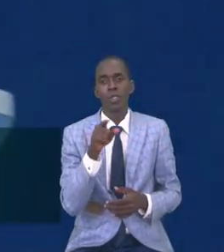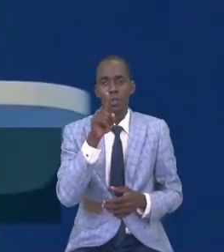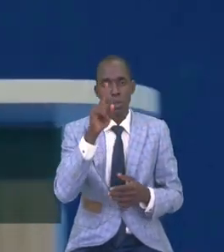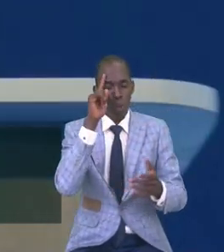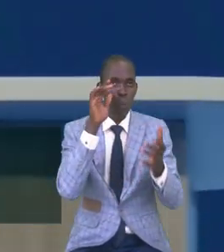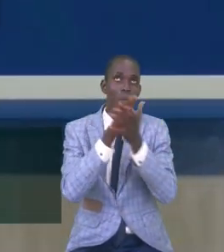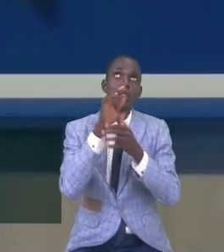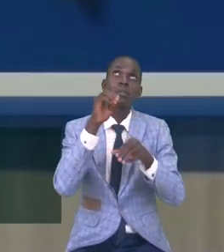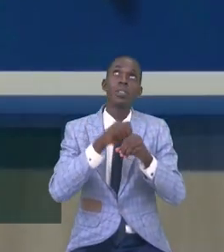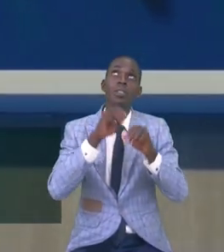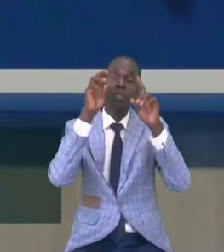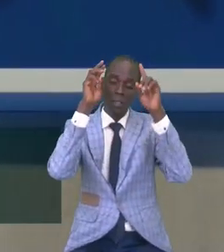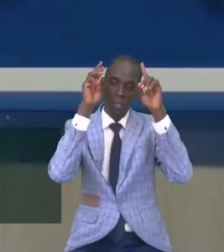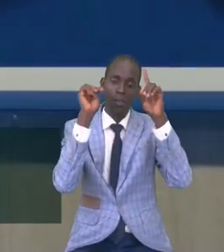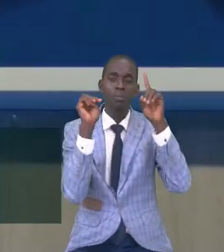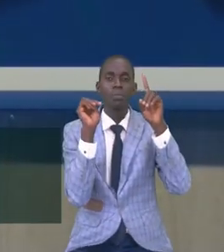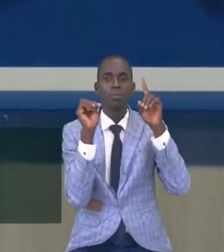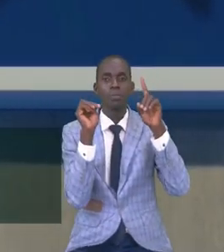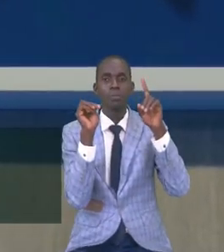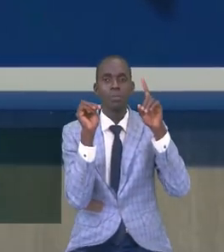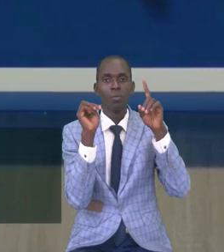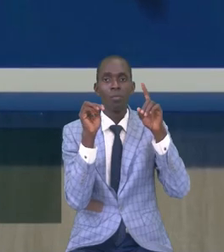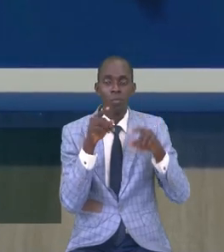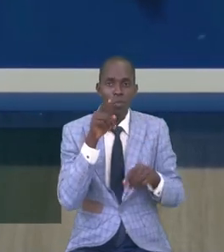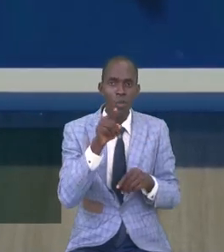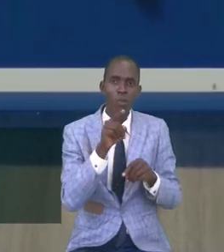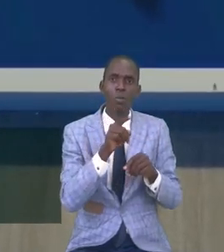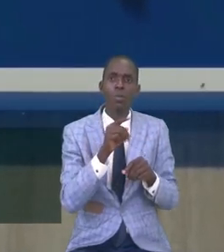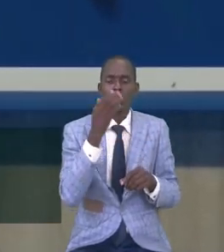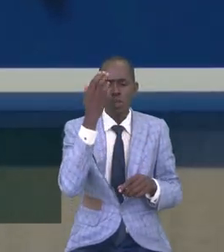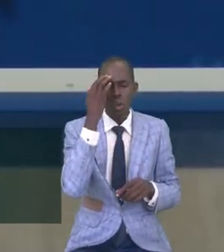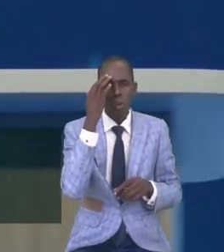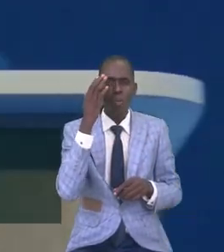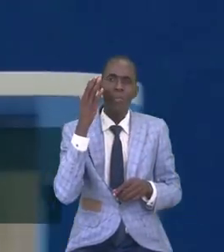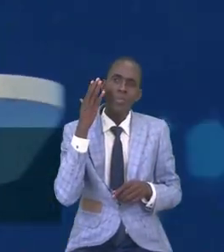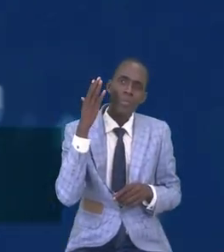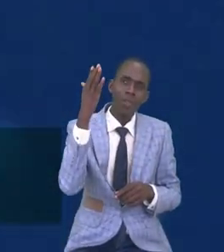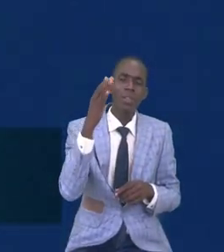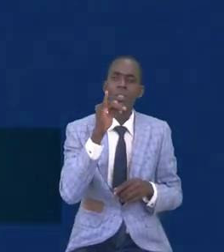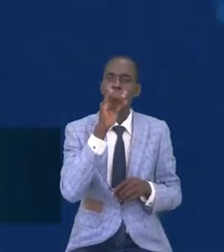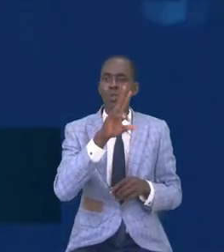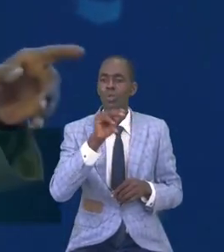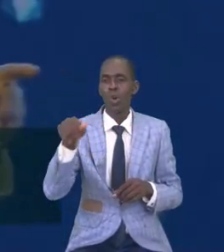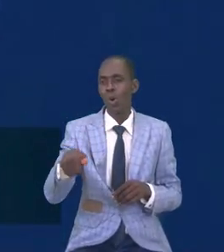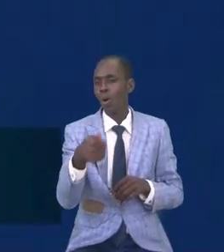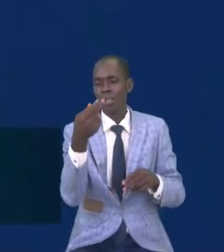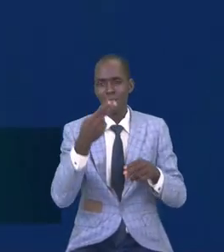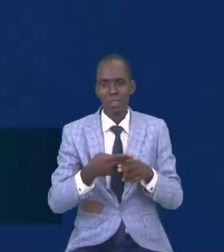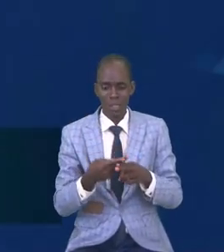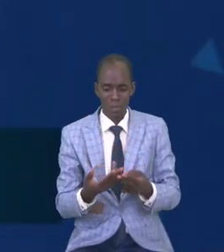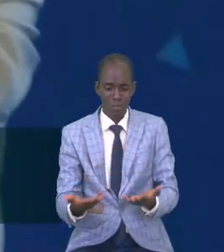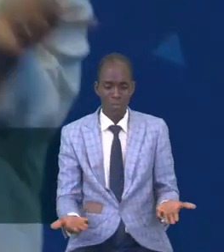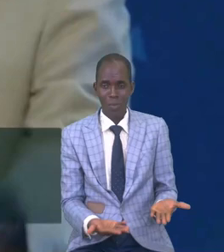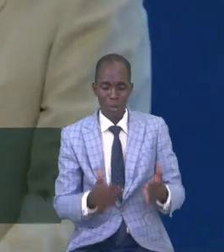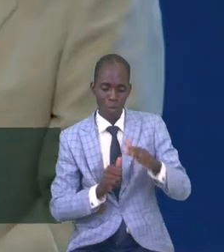You believe in him. You know there is no name under heaven in